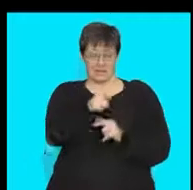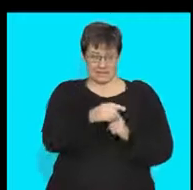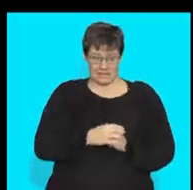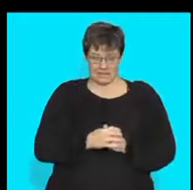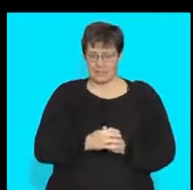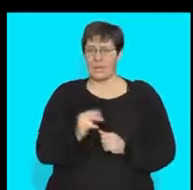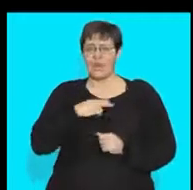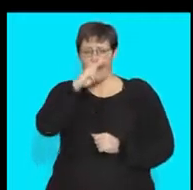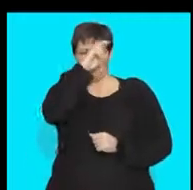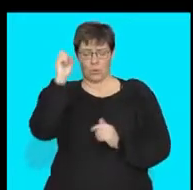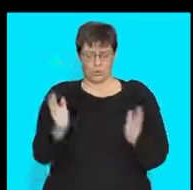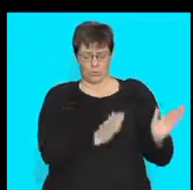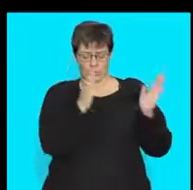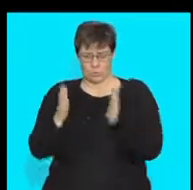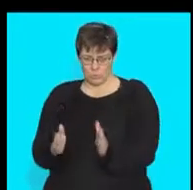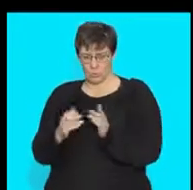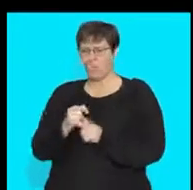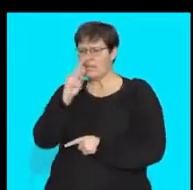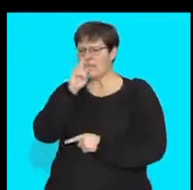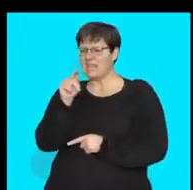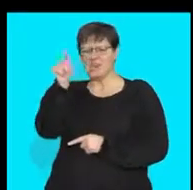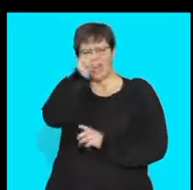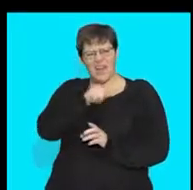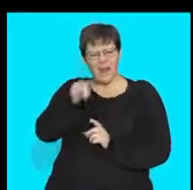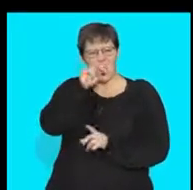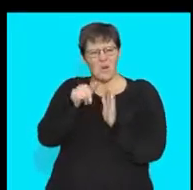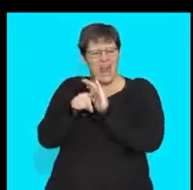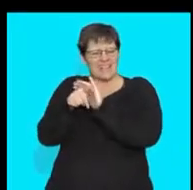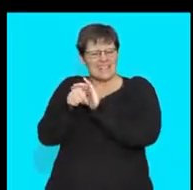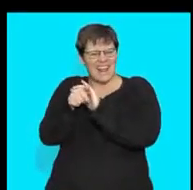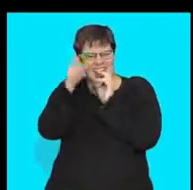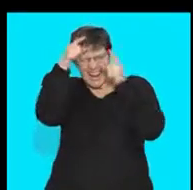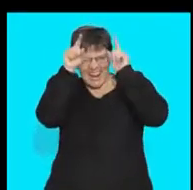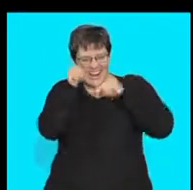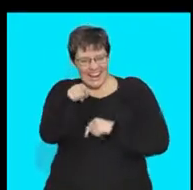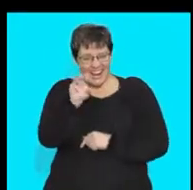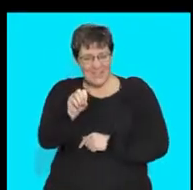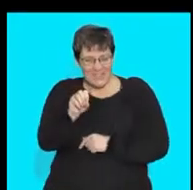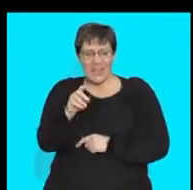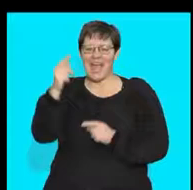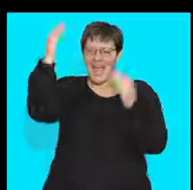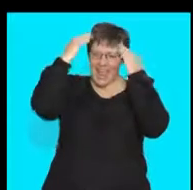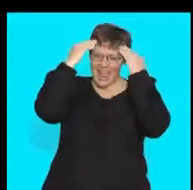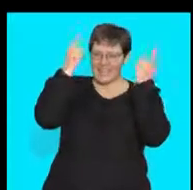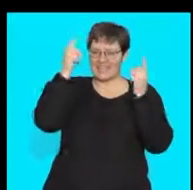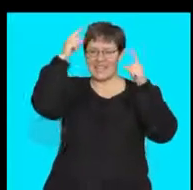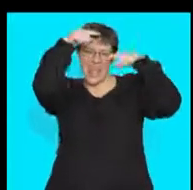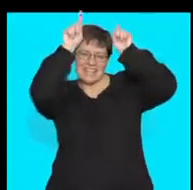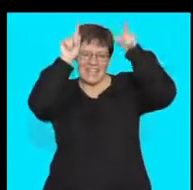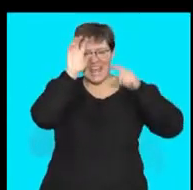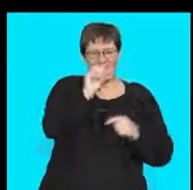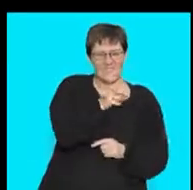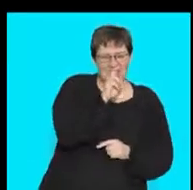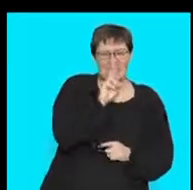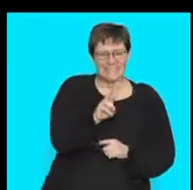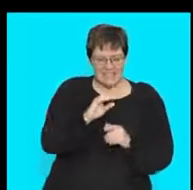if you look at this little thingy-majingy here, you'll see it looks like a little snail, right? There's the head, there's the little antennas,